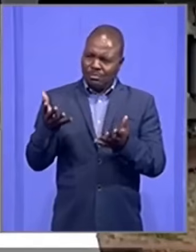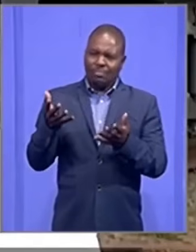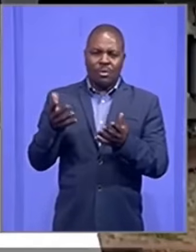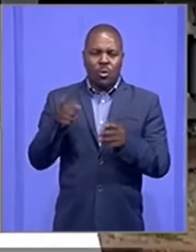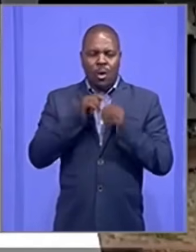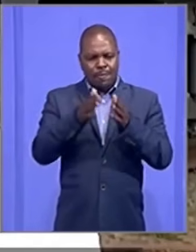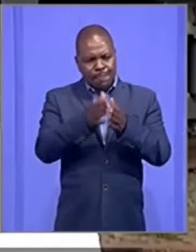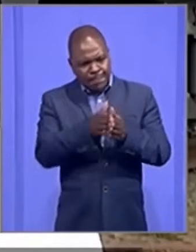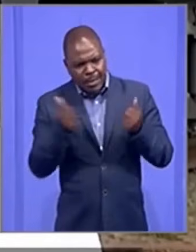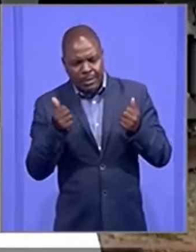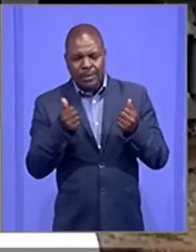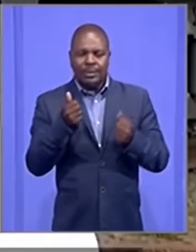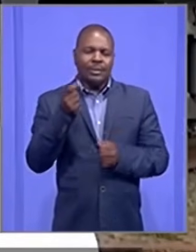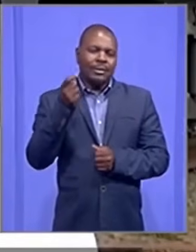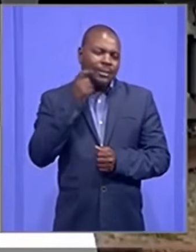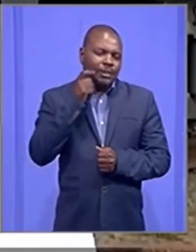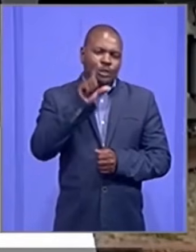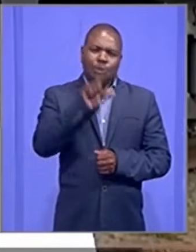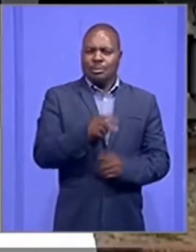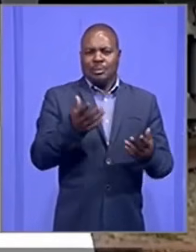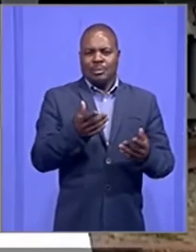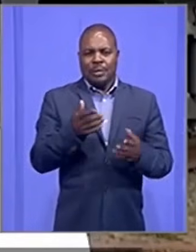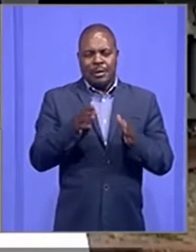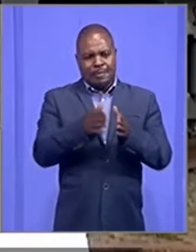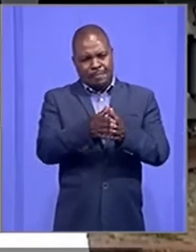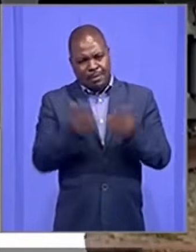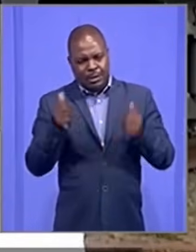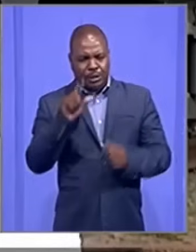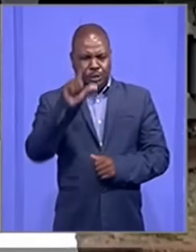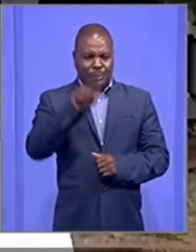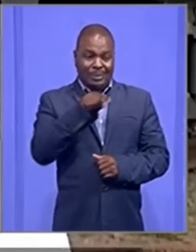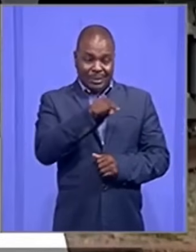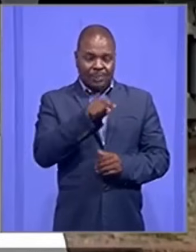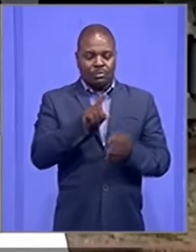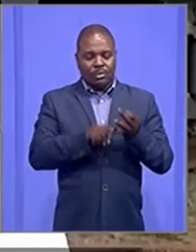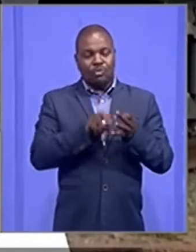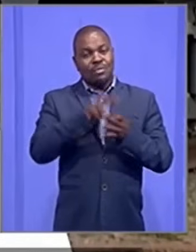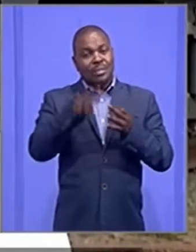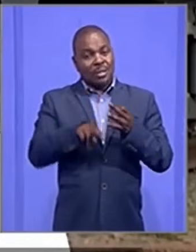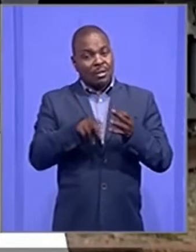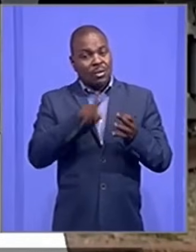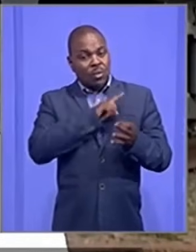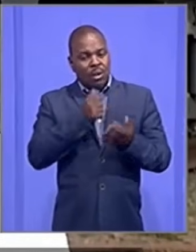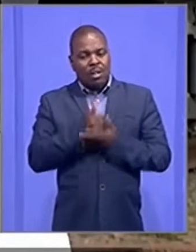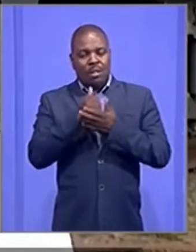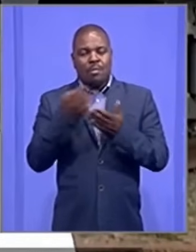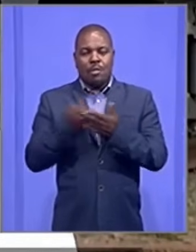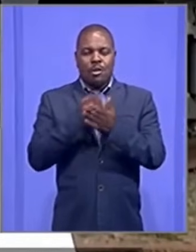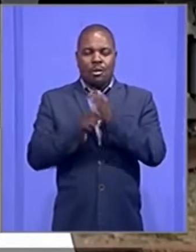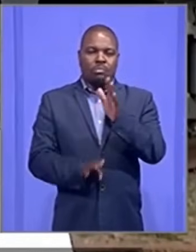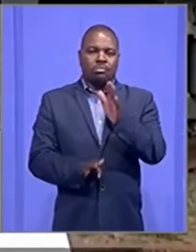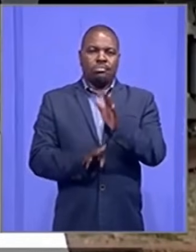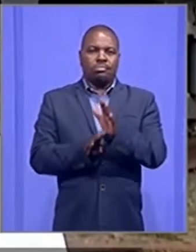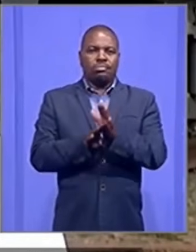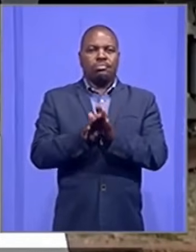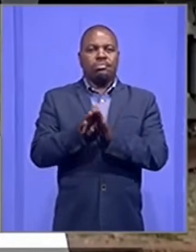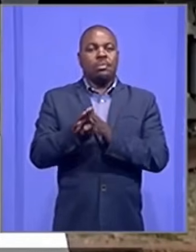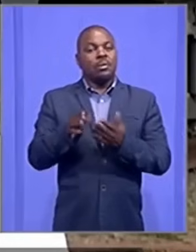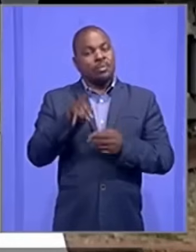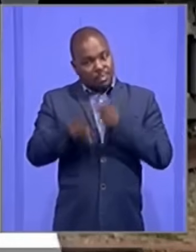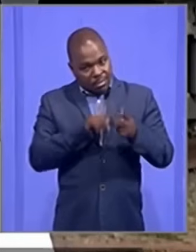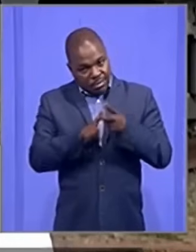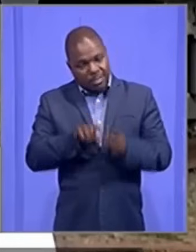faster, it's efficient, and I think we want faster, efficient results for the economy to perform so that South Africa